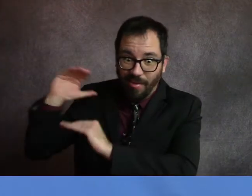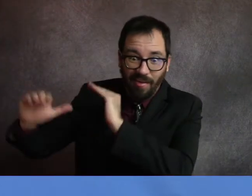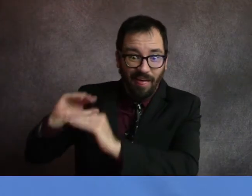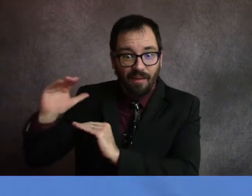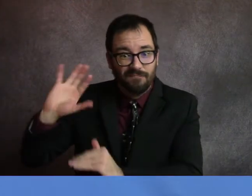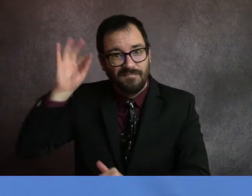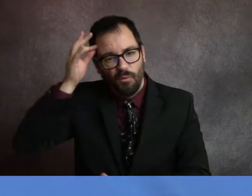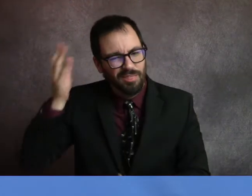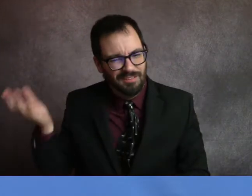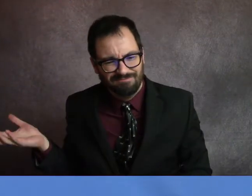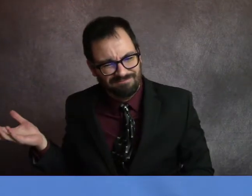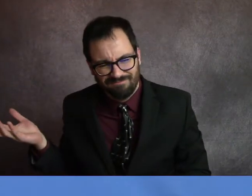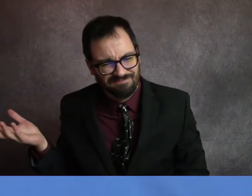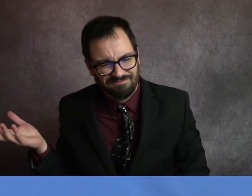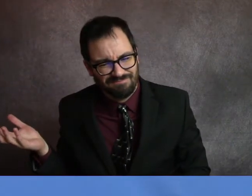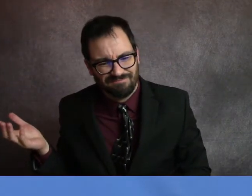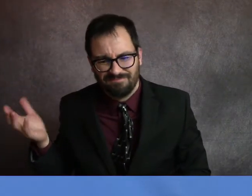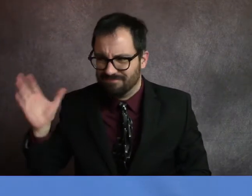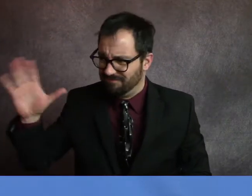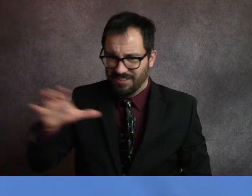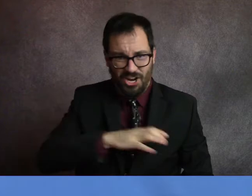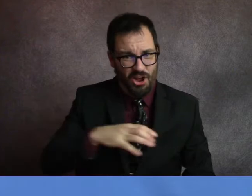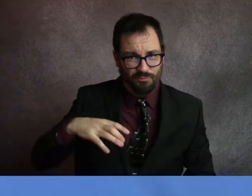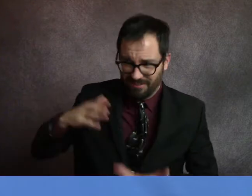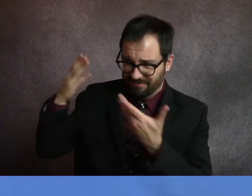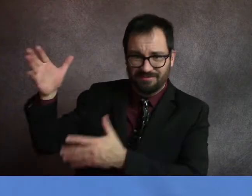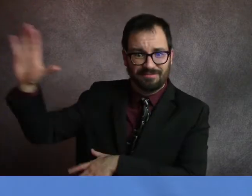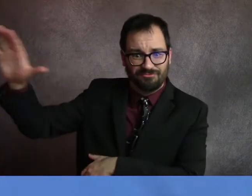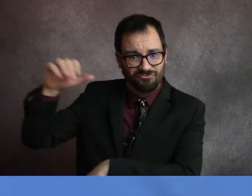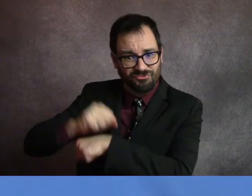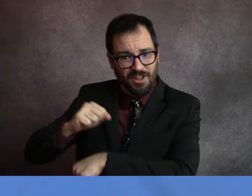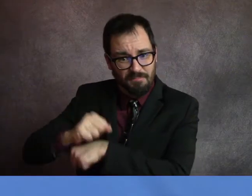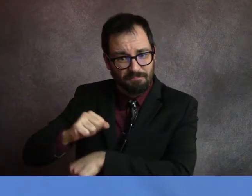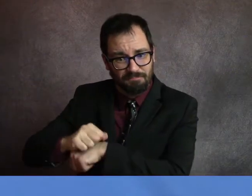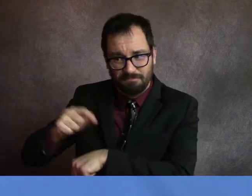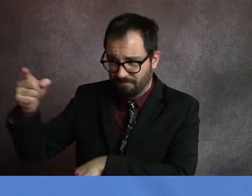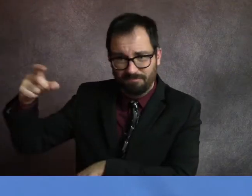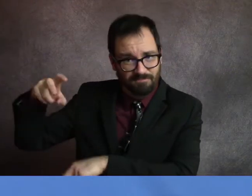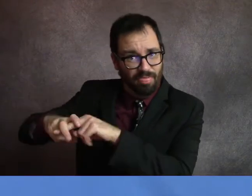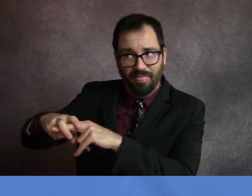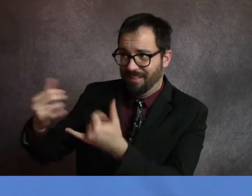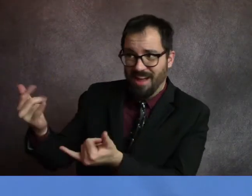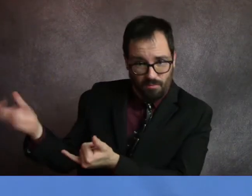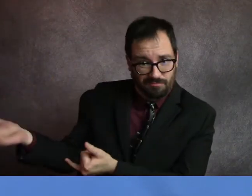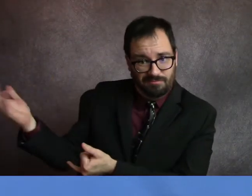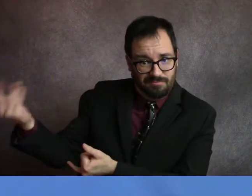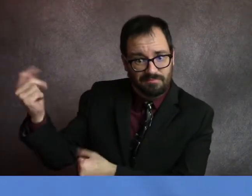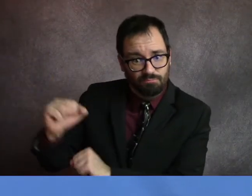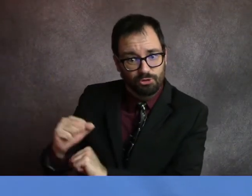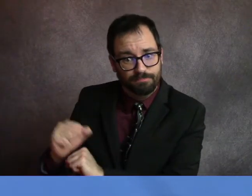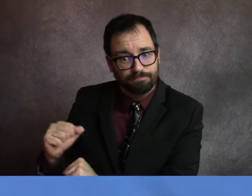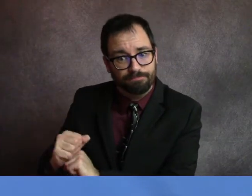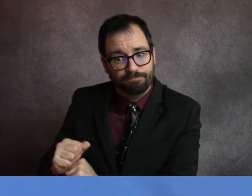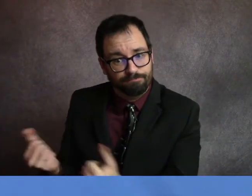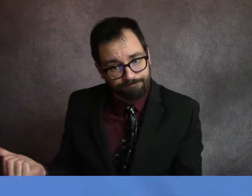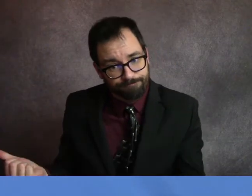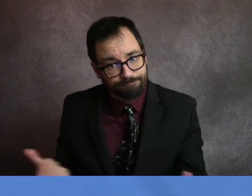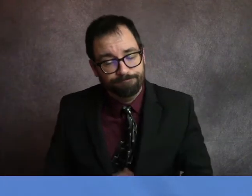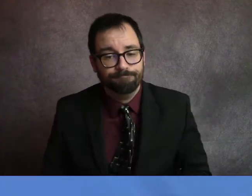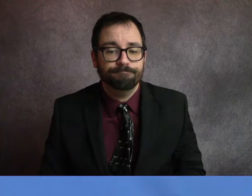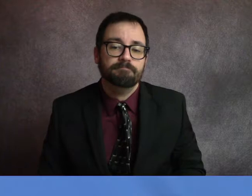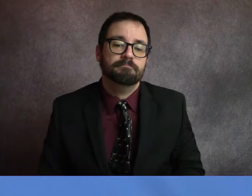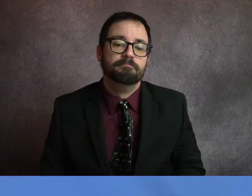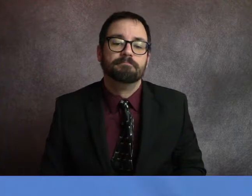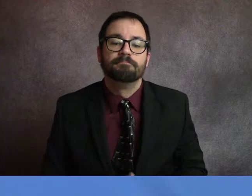administration needs to do their job. The American people need help right now. Small businesses need help. Our restaurants need